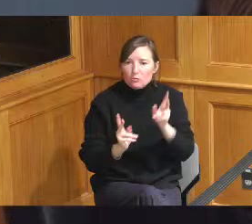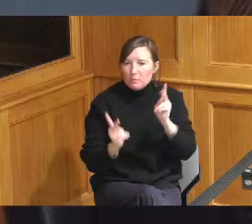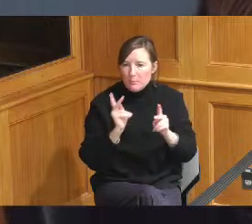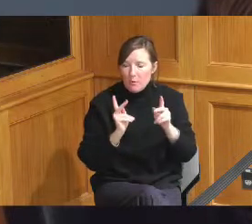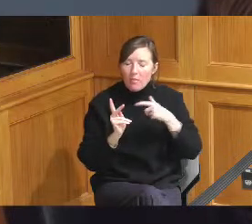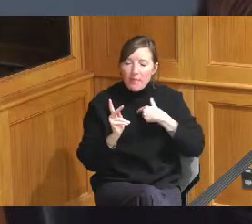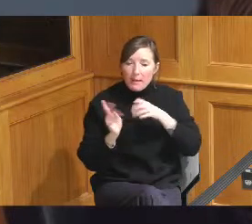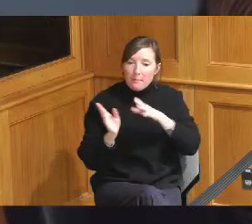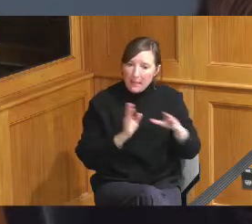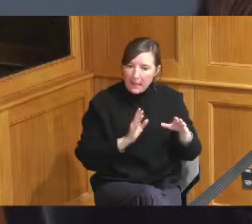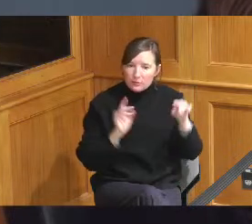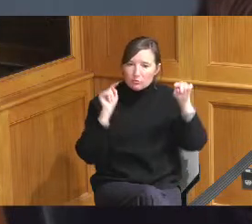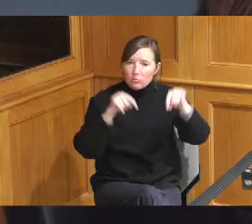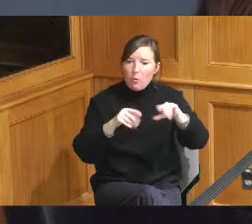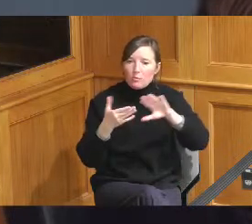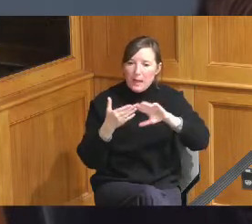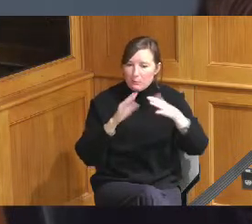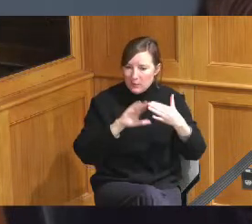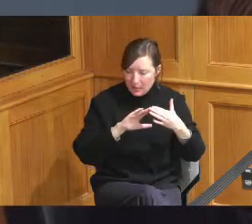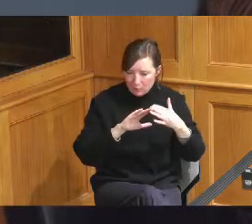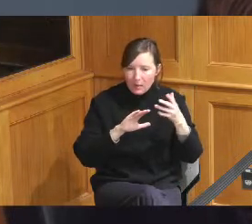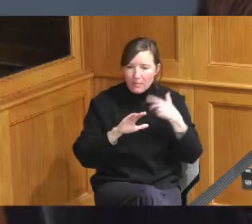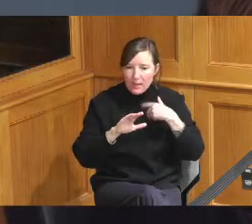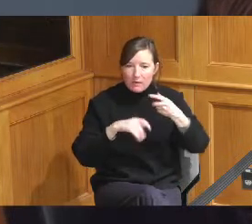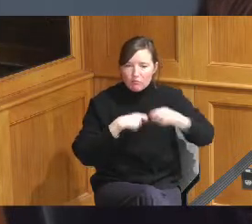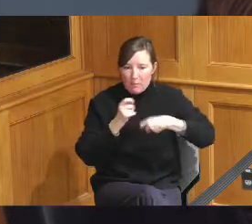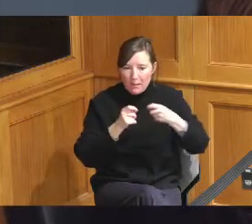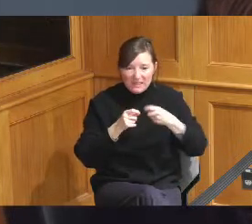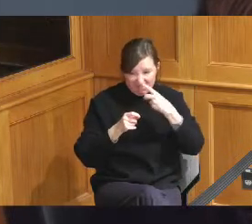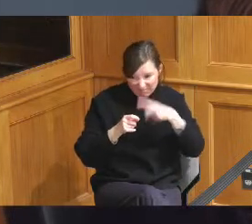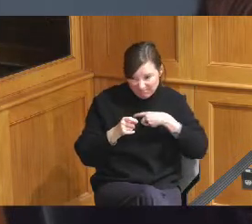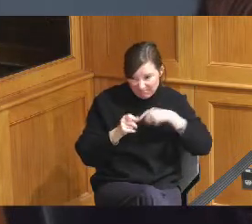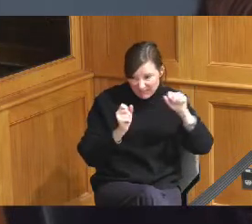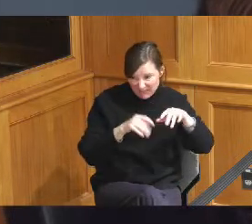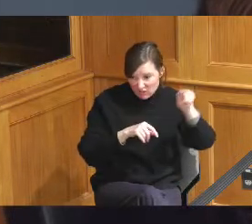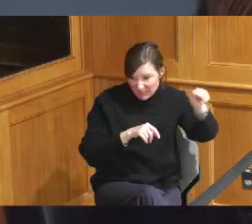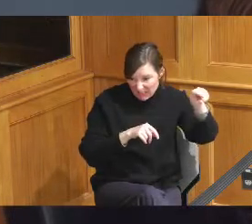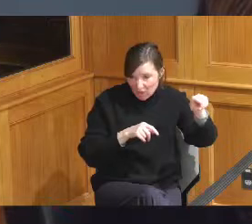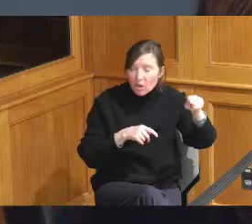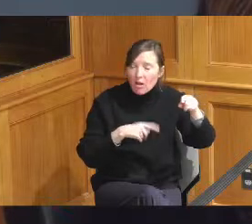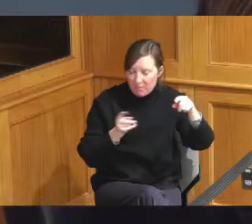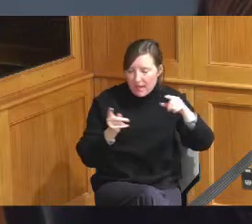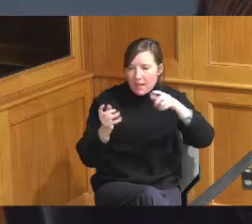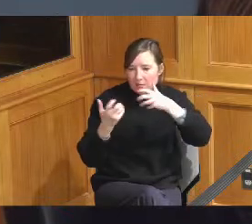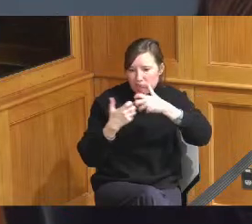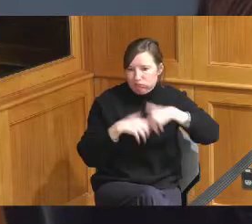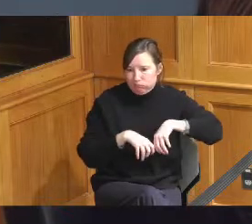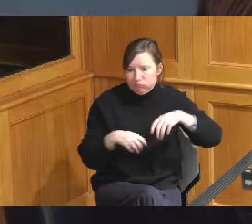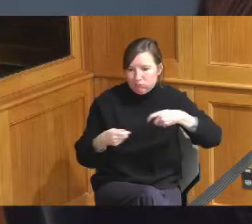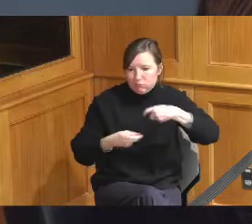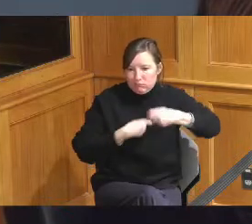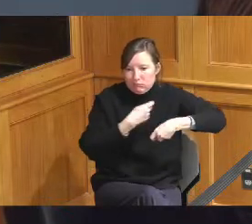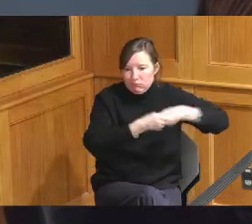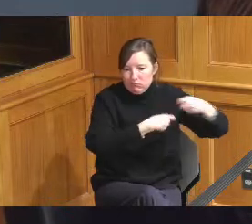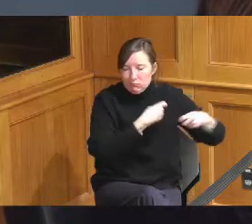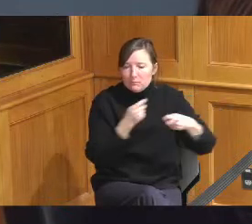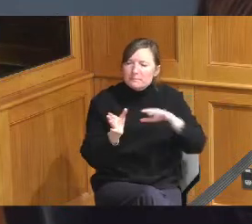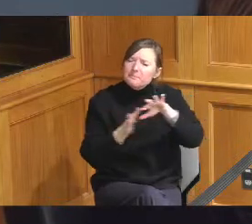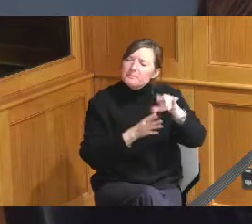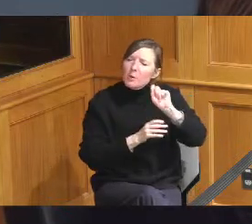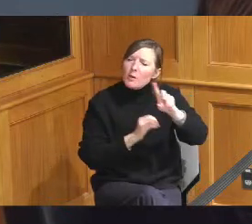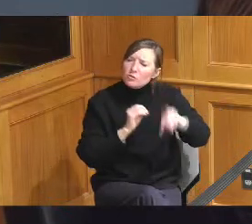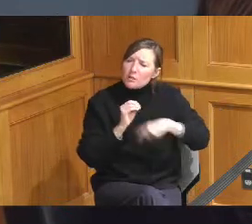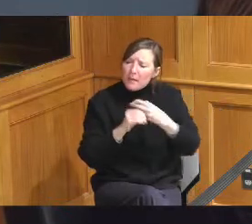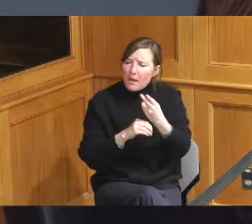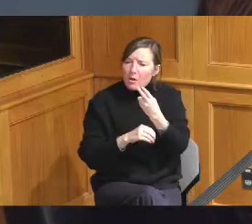been replaced in other areas, which I'm happy about that. I also had a question about the handicap accessibility of this area.